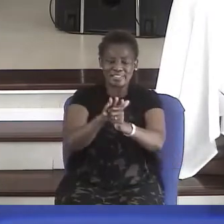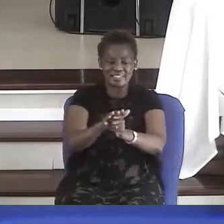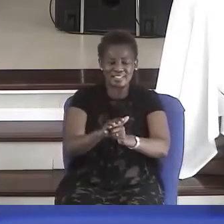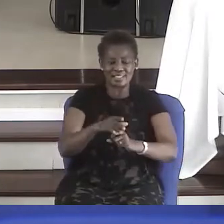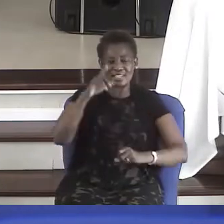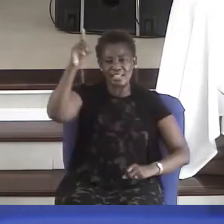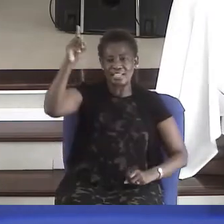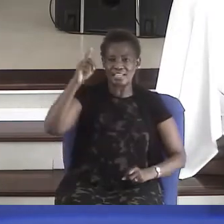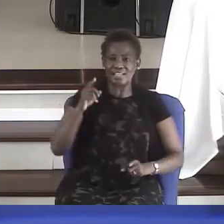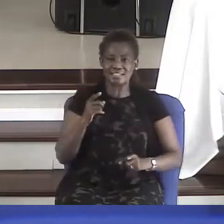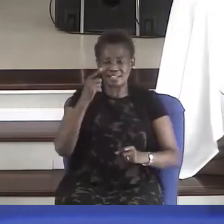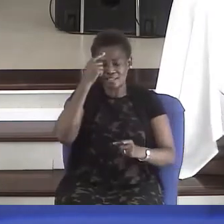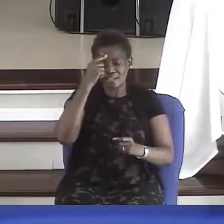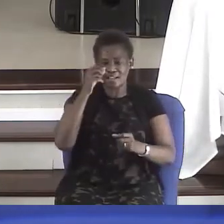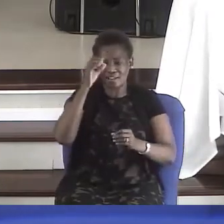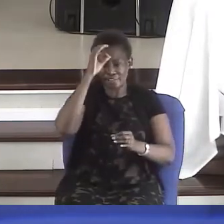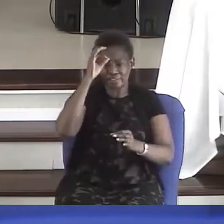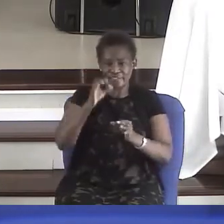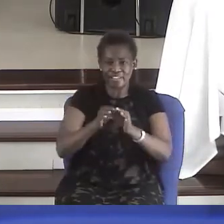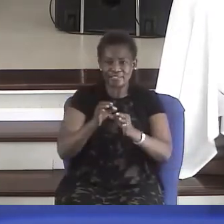He's a faithful God.